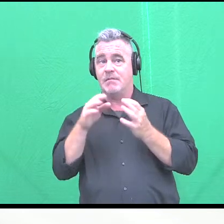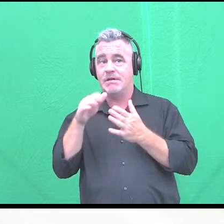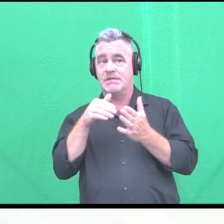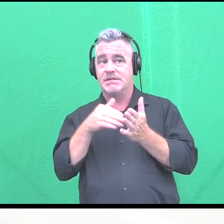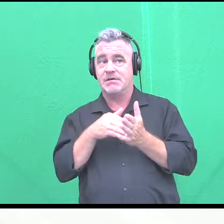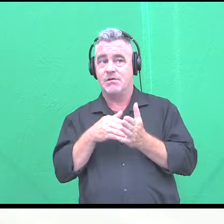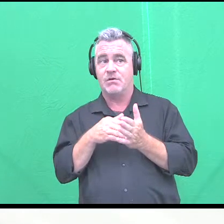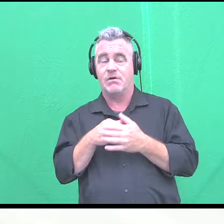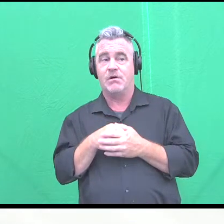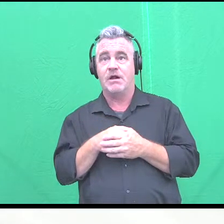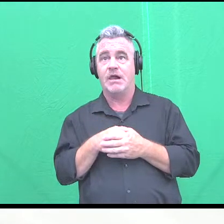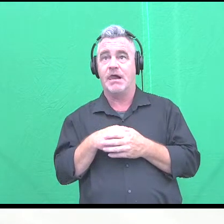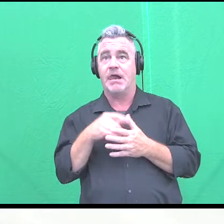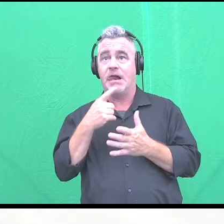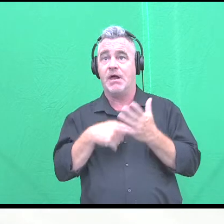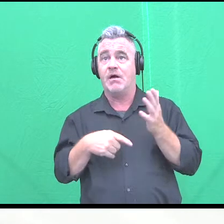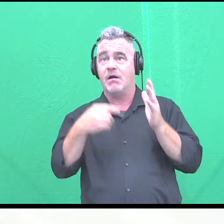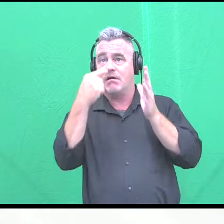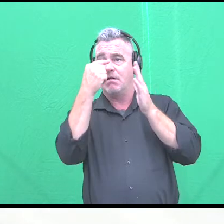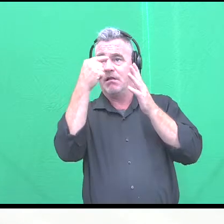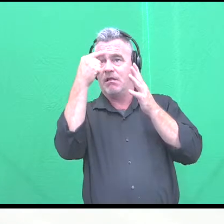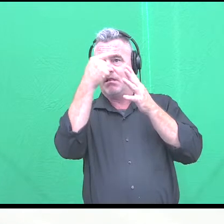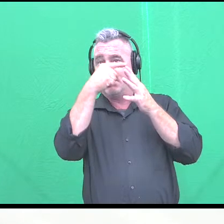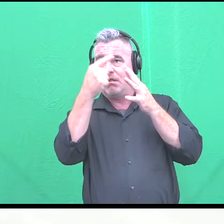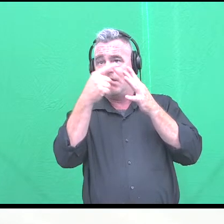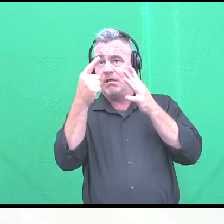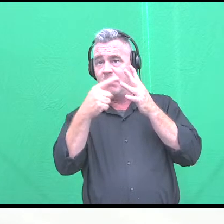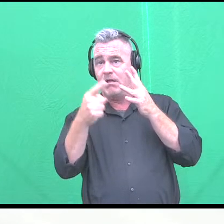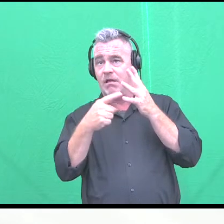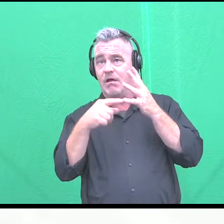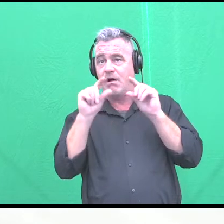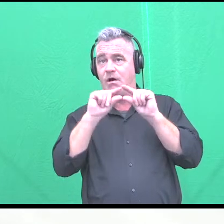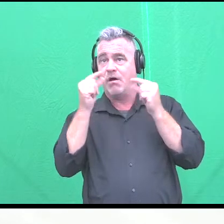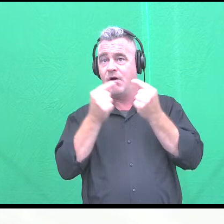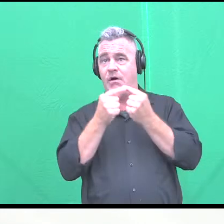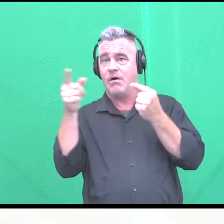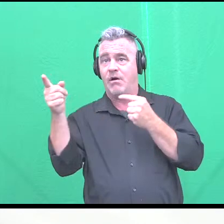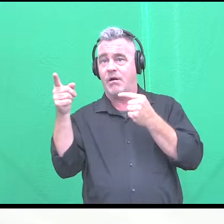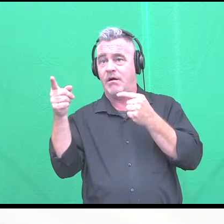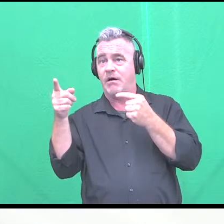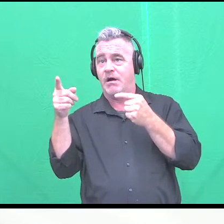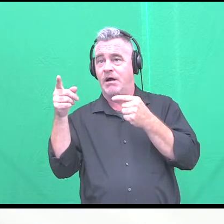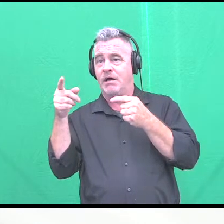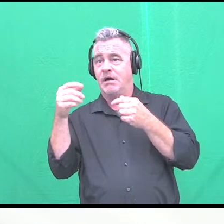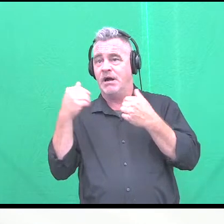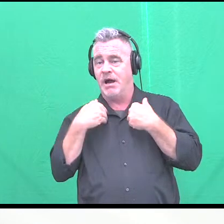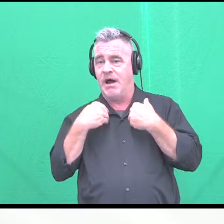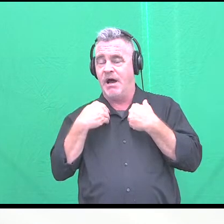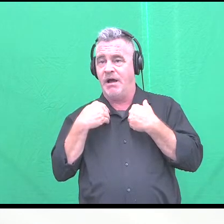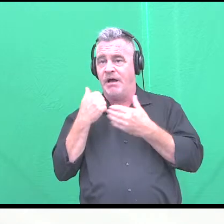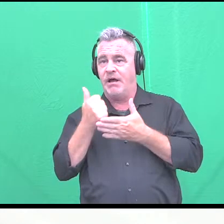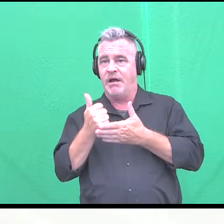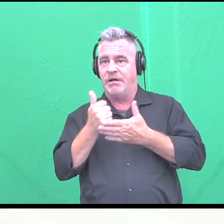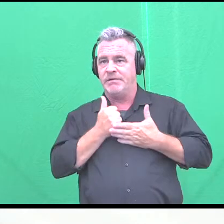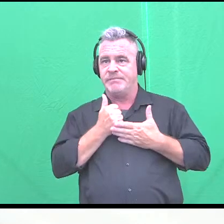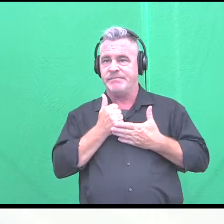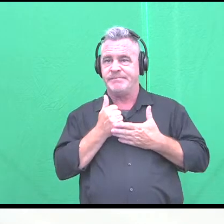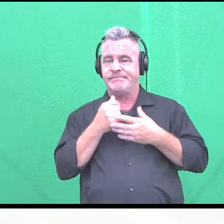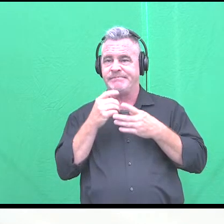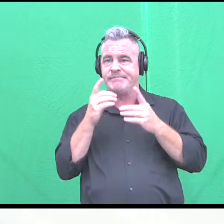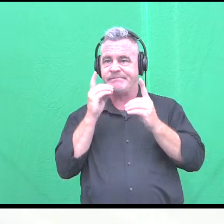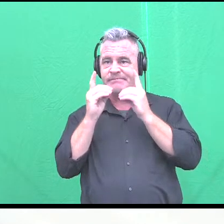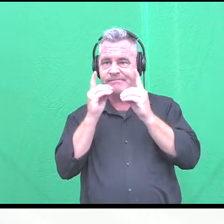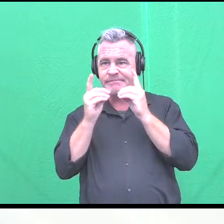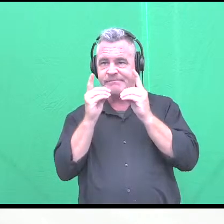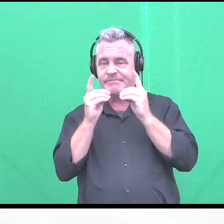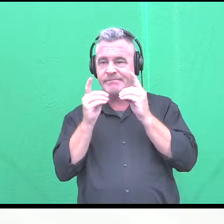here are the groups that she facilitates to help us have that dialogue between our